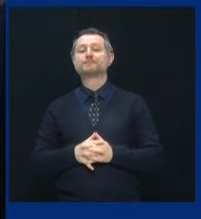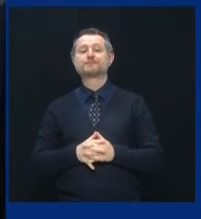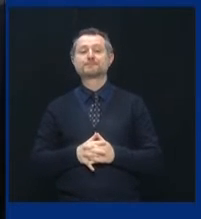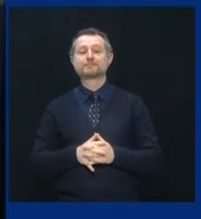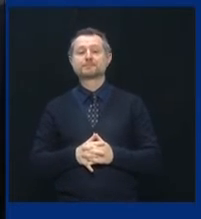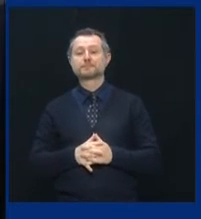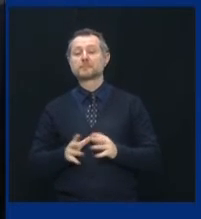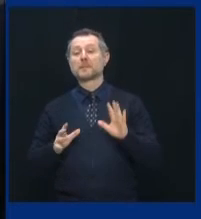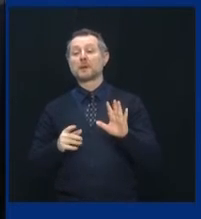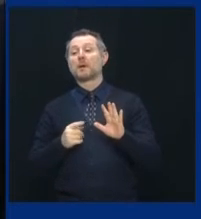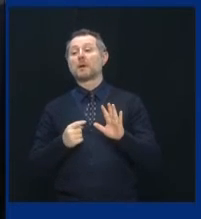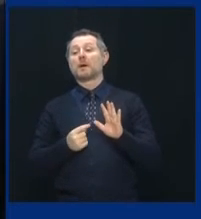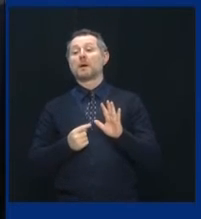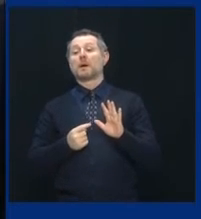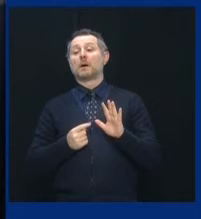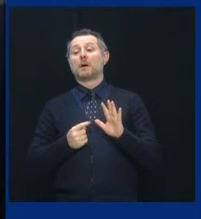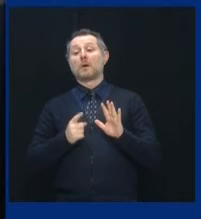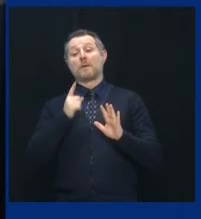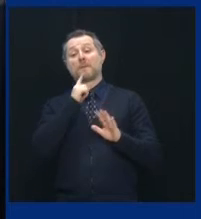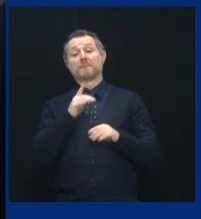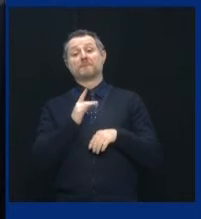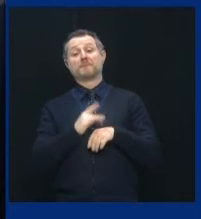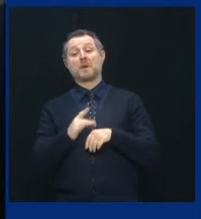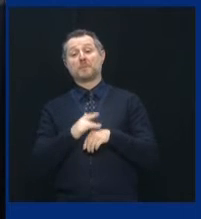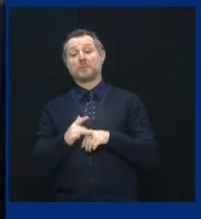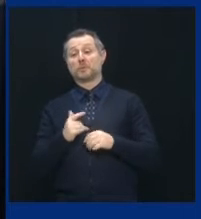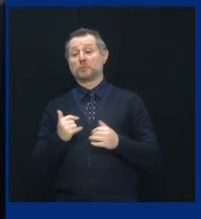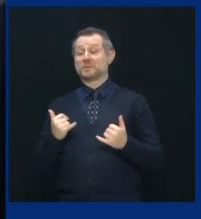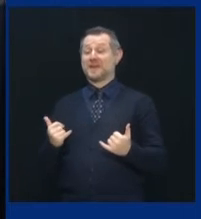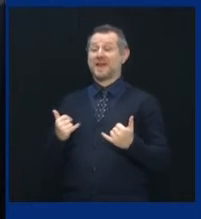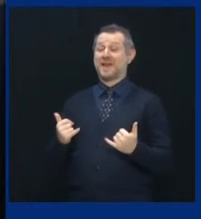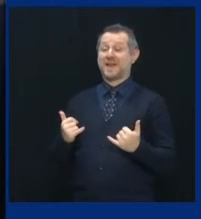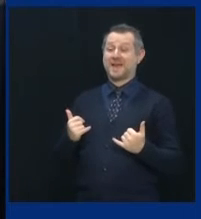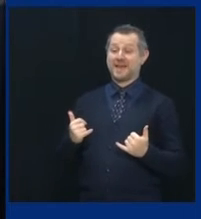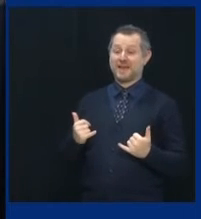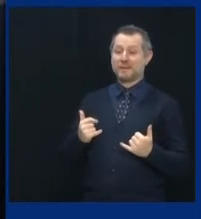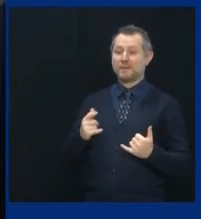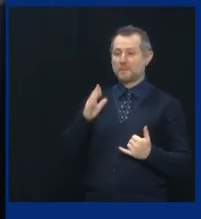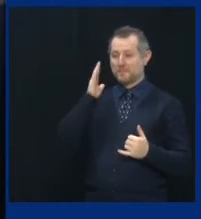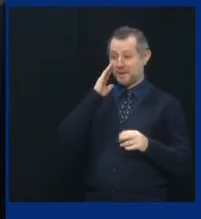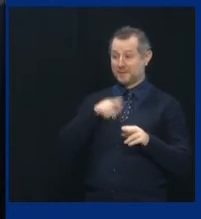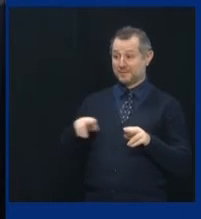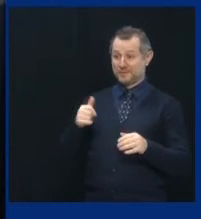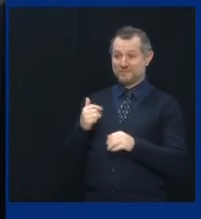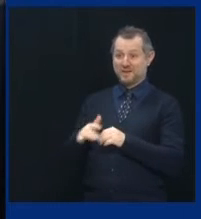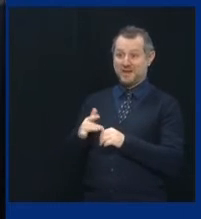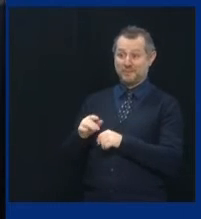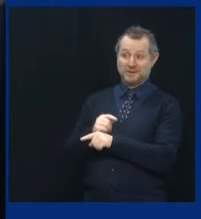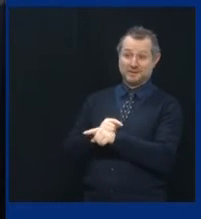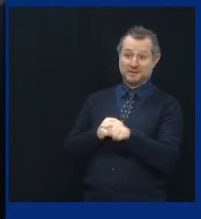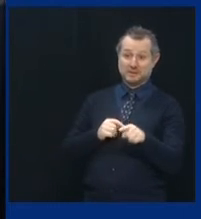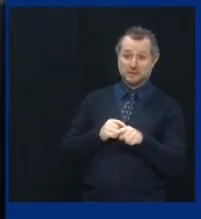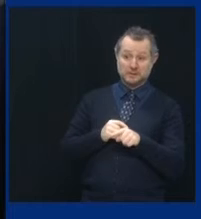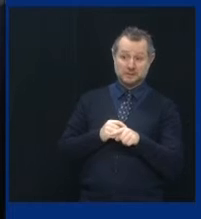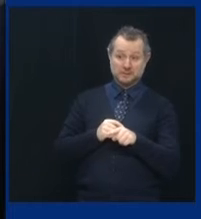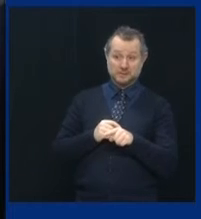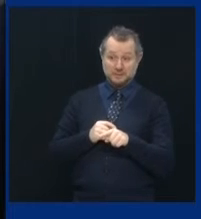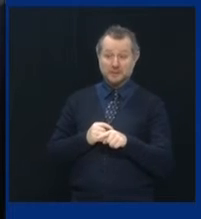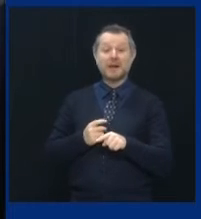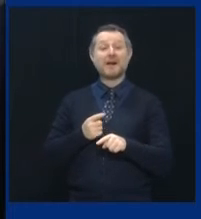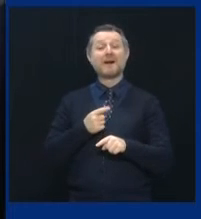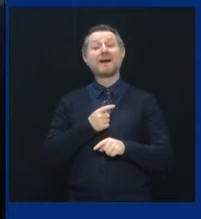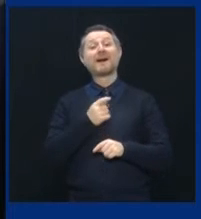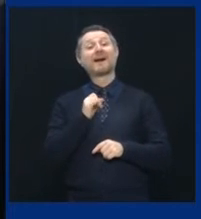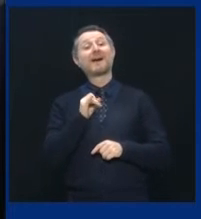You have, what is your availability today, hospital? What is your